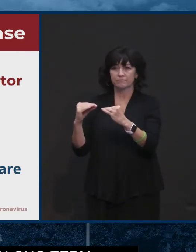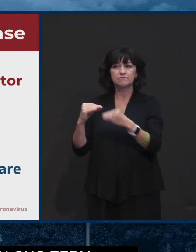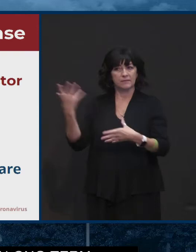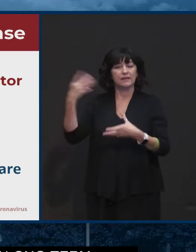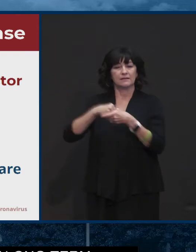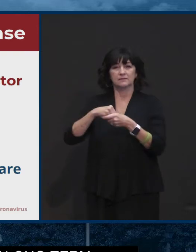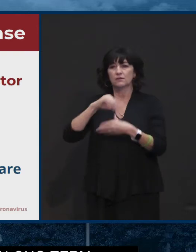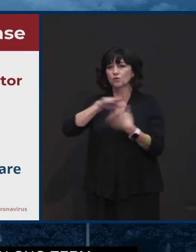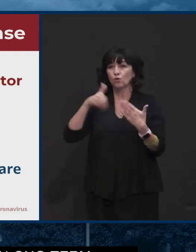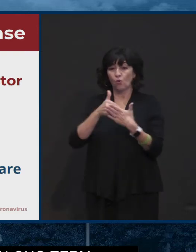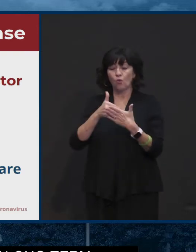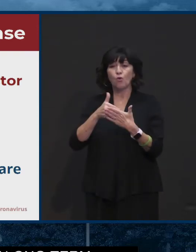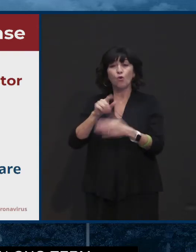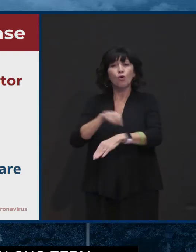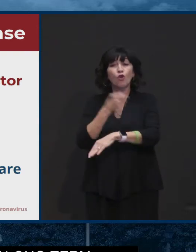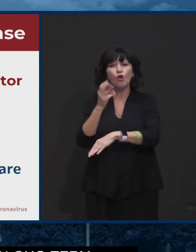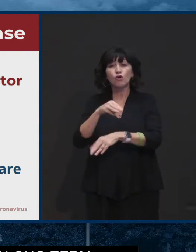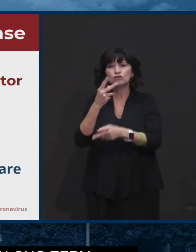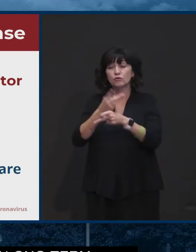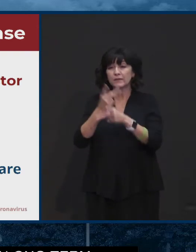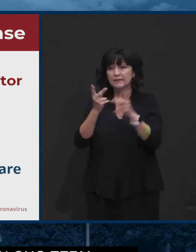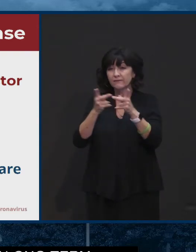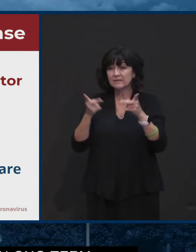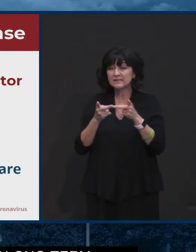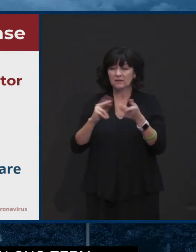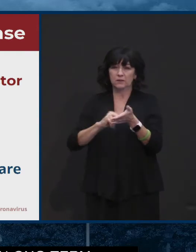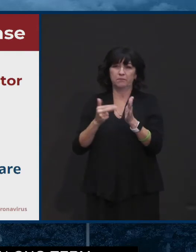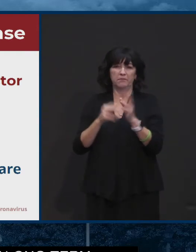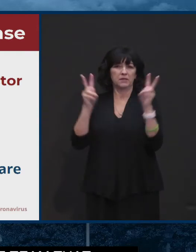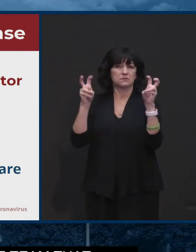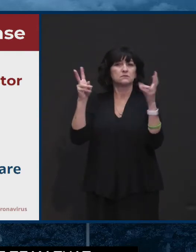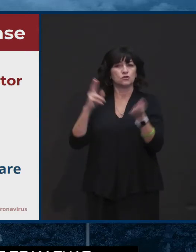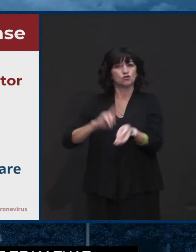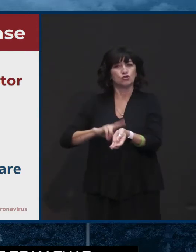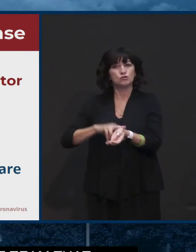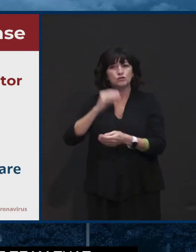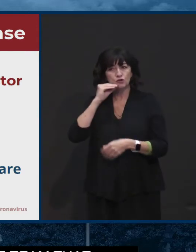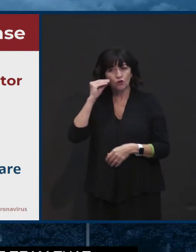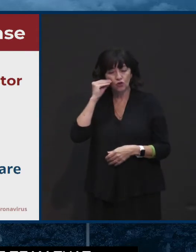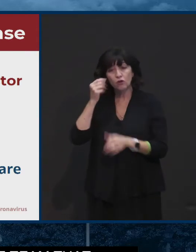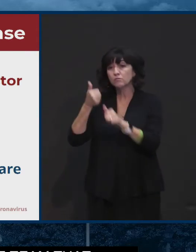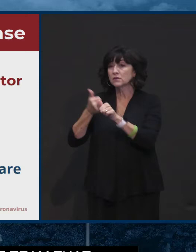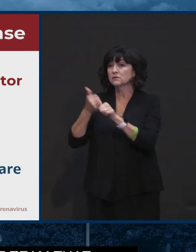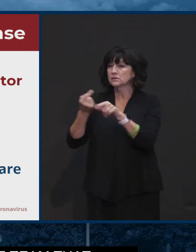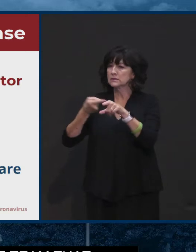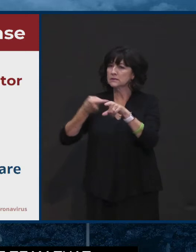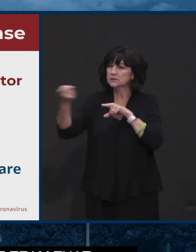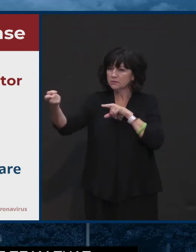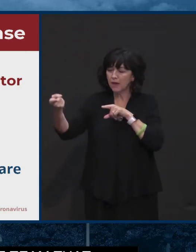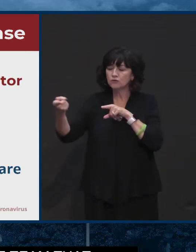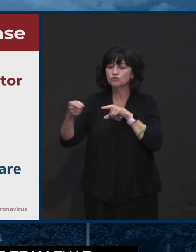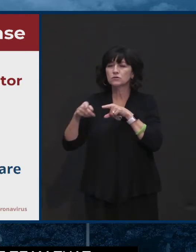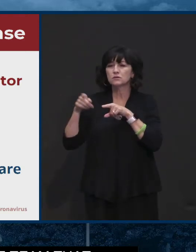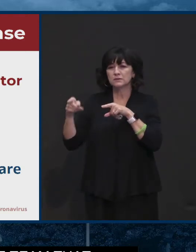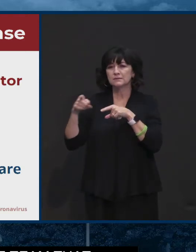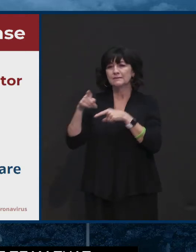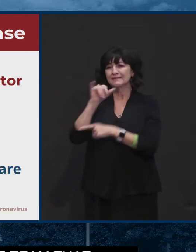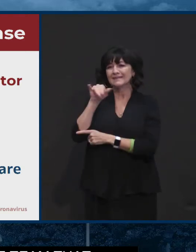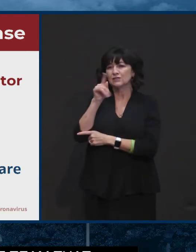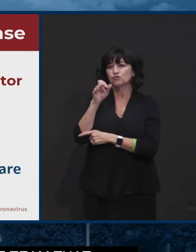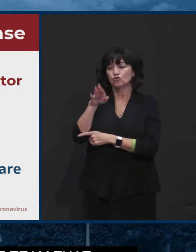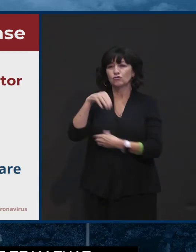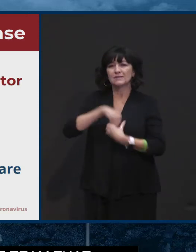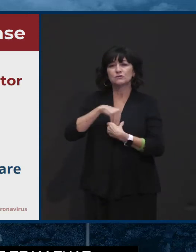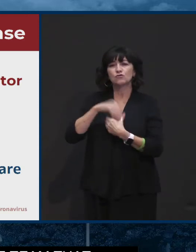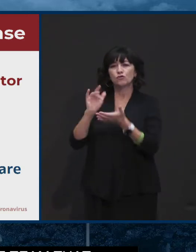facility outbreaks, and plan our robust response. She's a specialist in internal and geriatric medicine, and she has